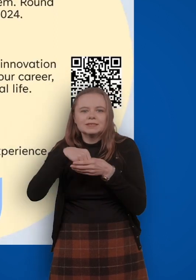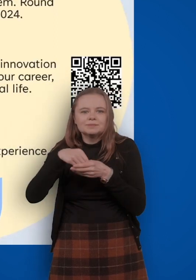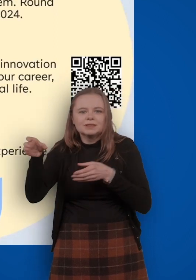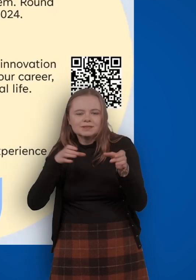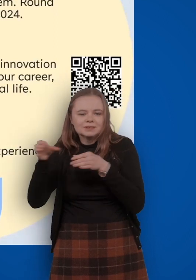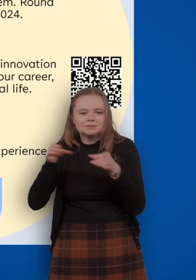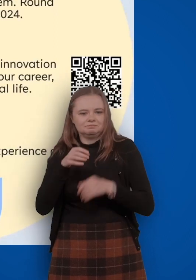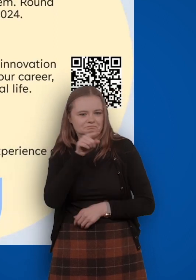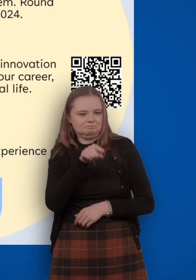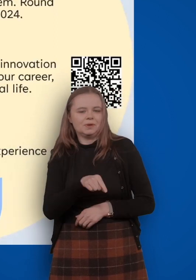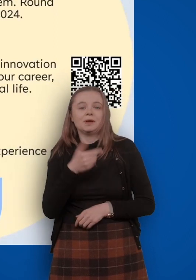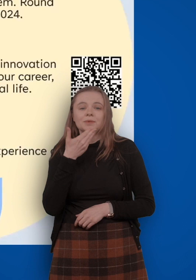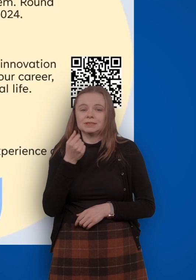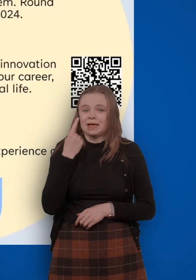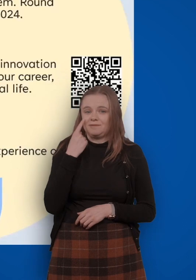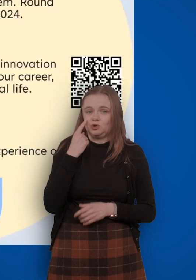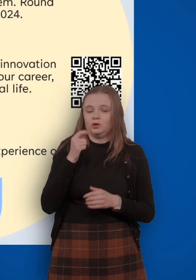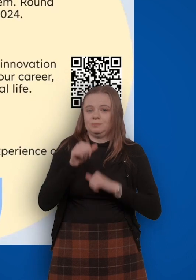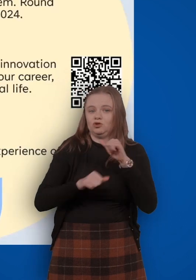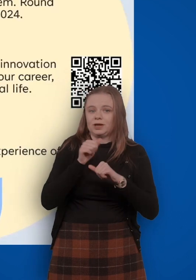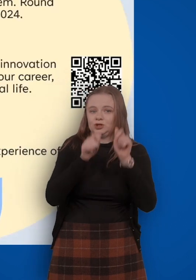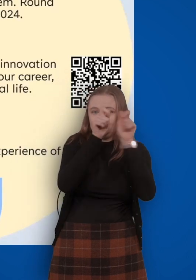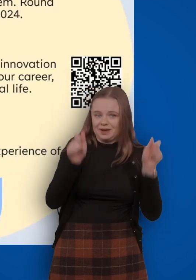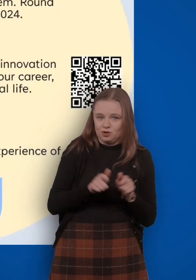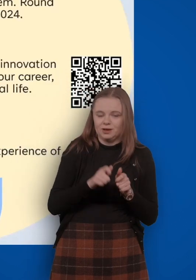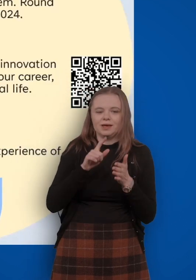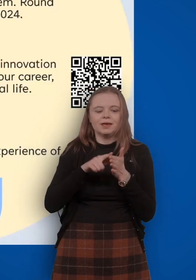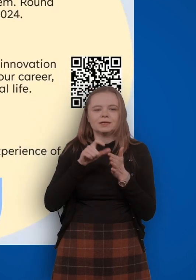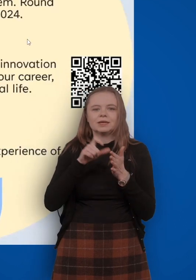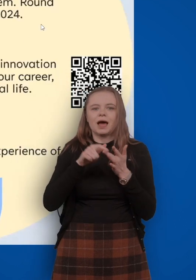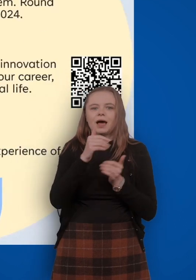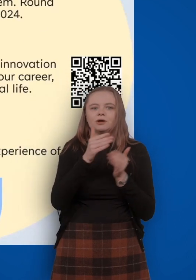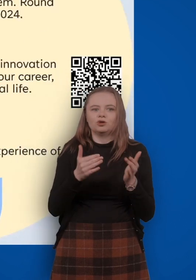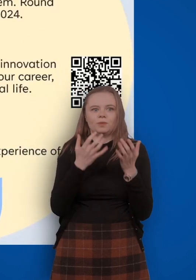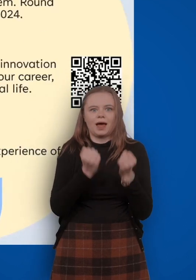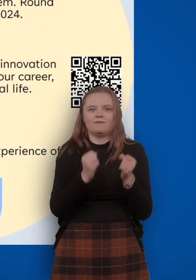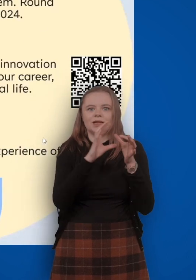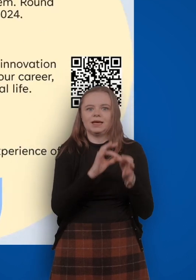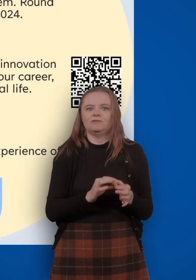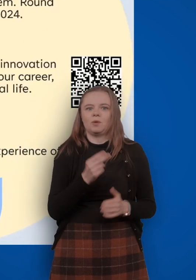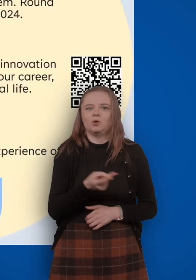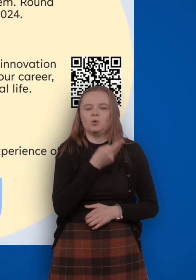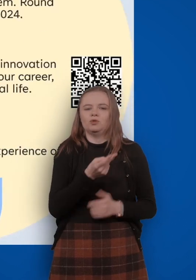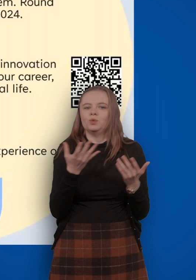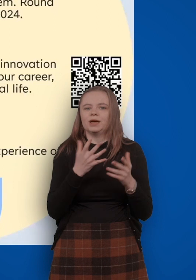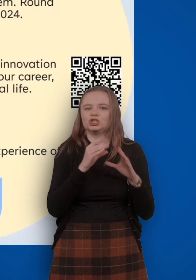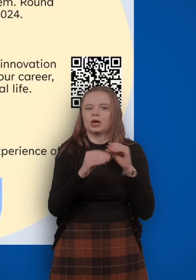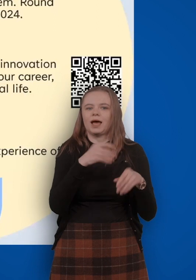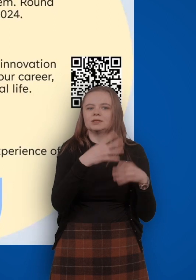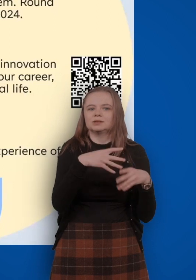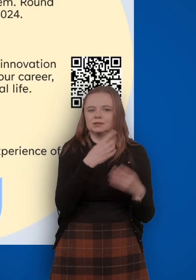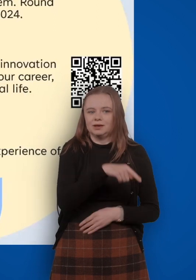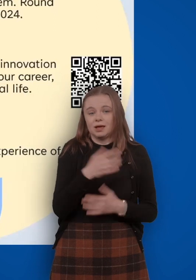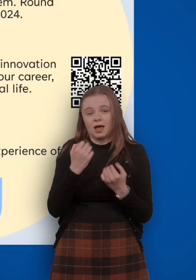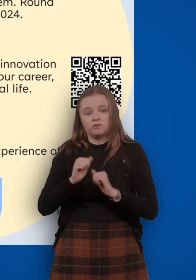check out the progression framework and the EDI Cube, which have links for both in the chat. And have